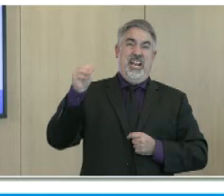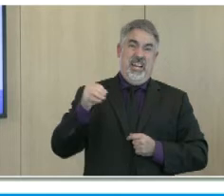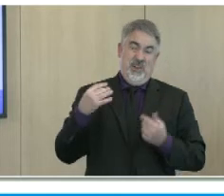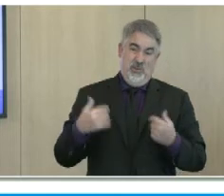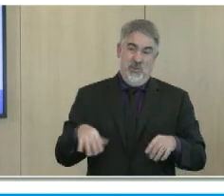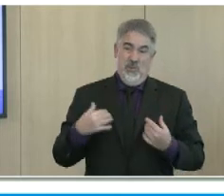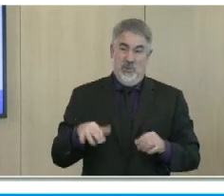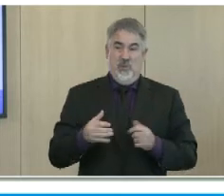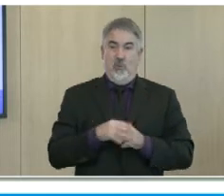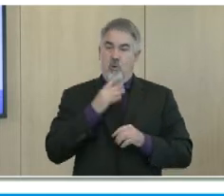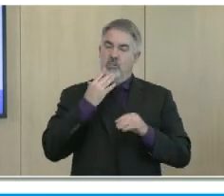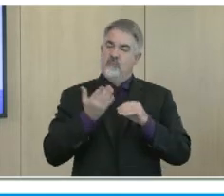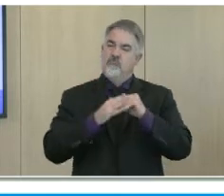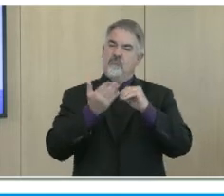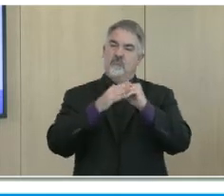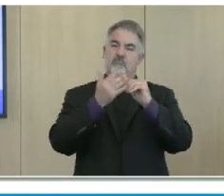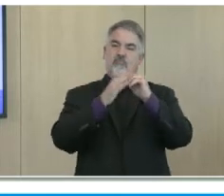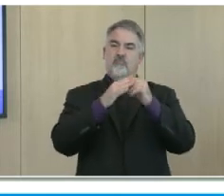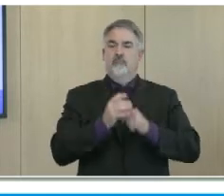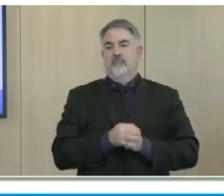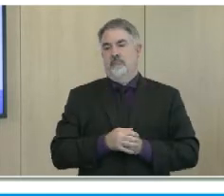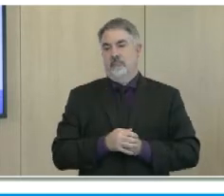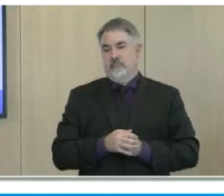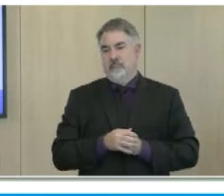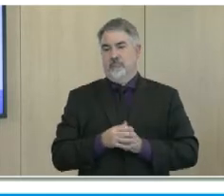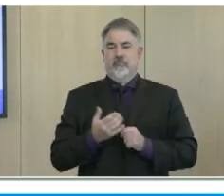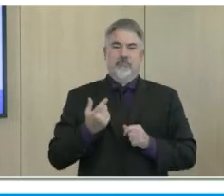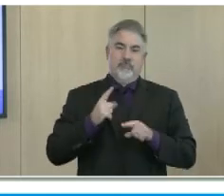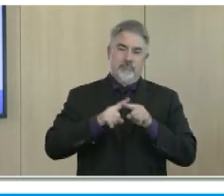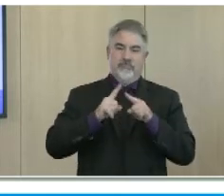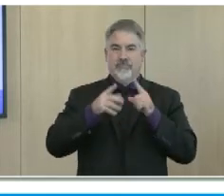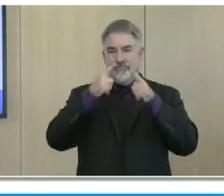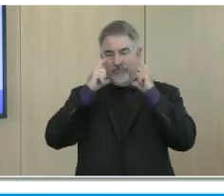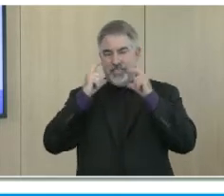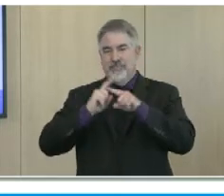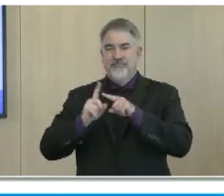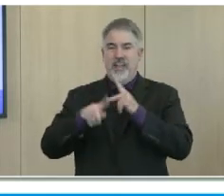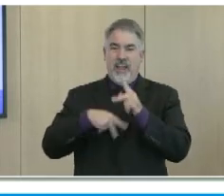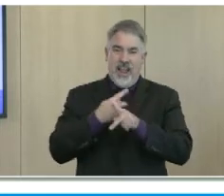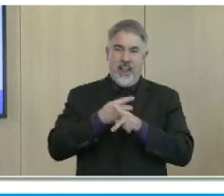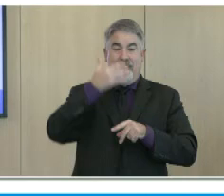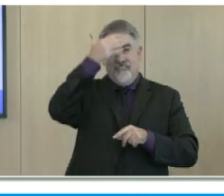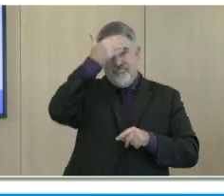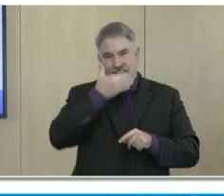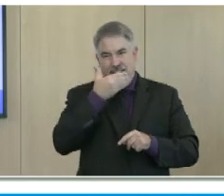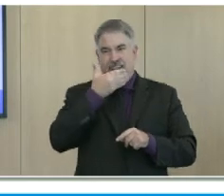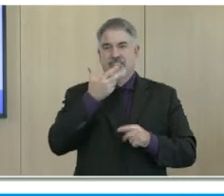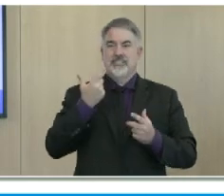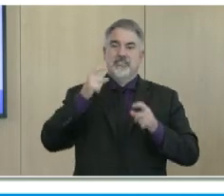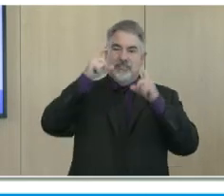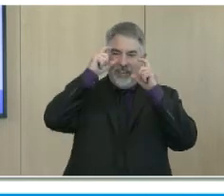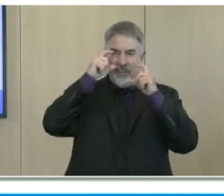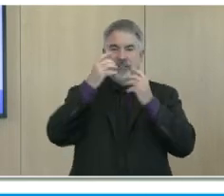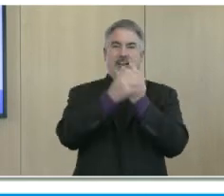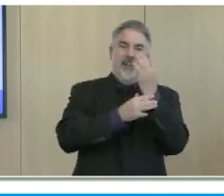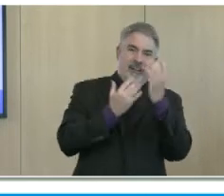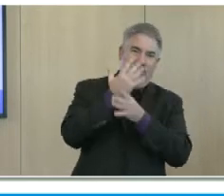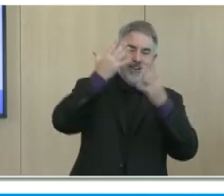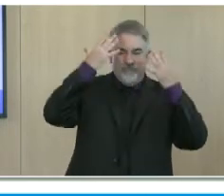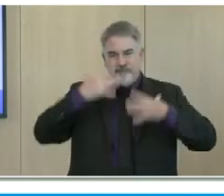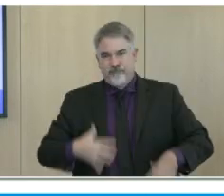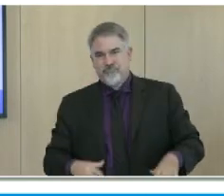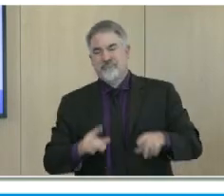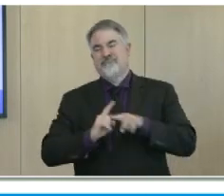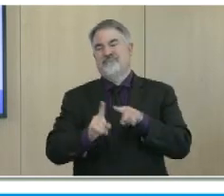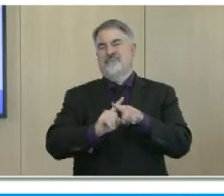increase in N95 respirators, surgical masks, face shields, goggles, gowns. We continue to aggressively acquire as many supplies